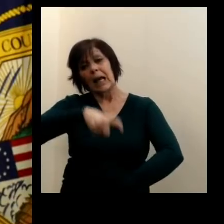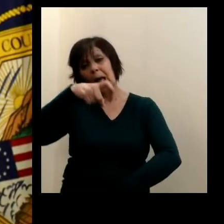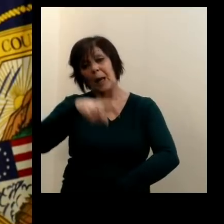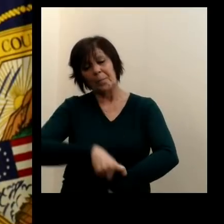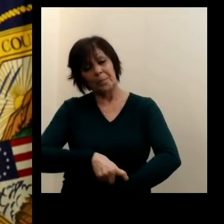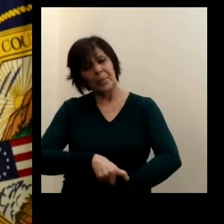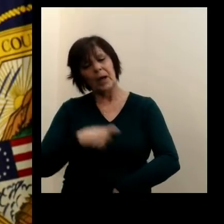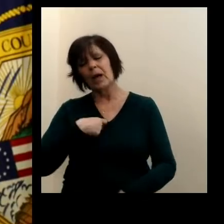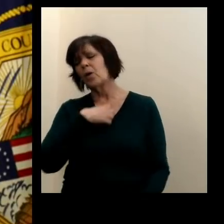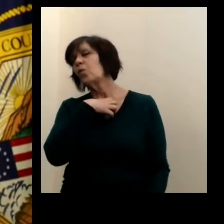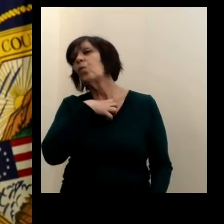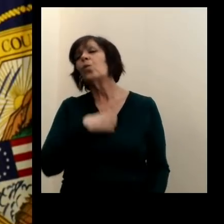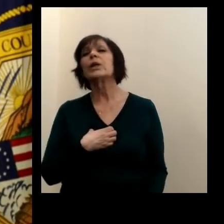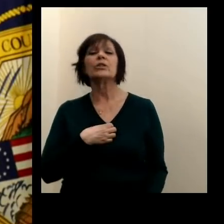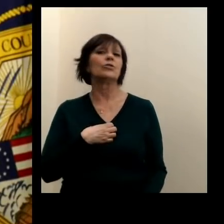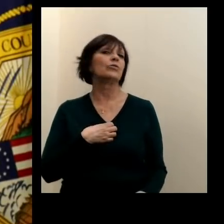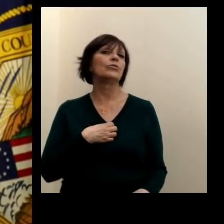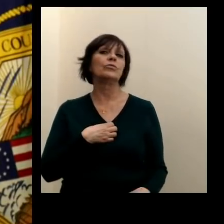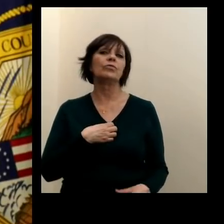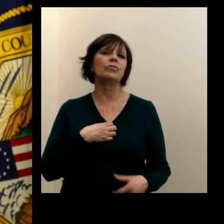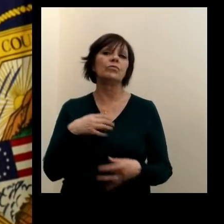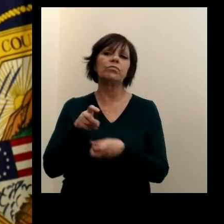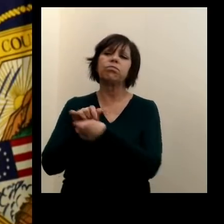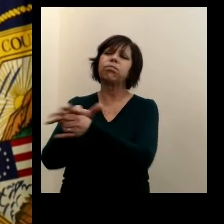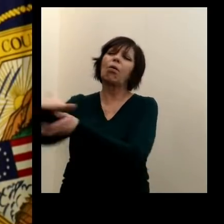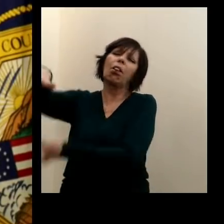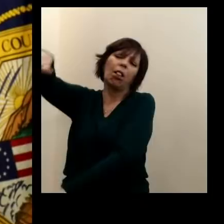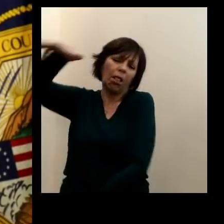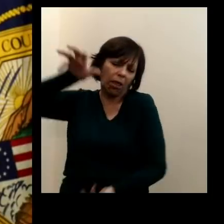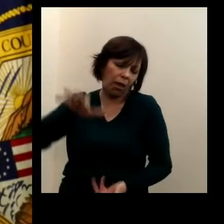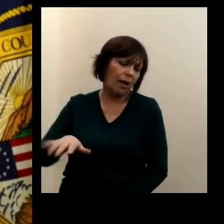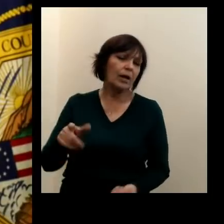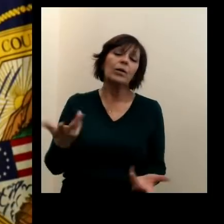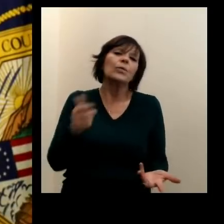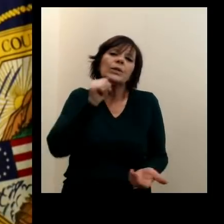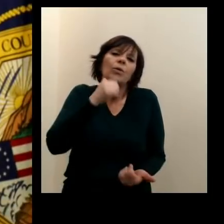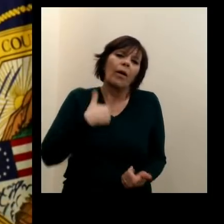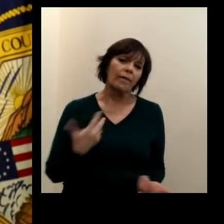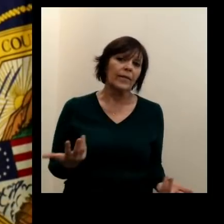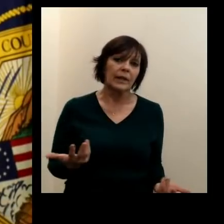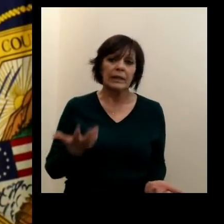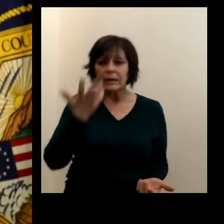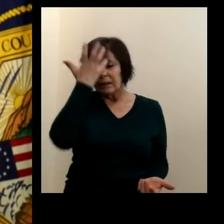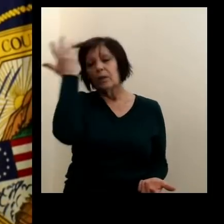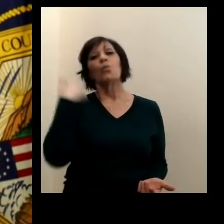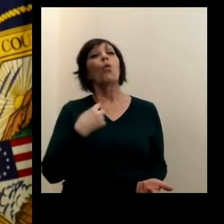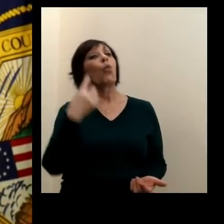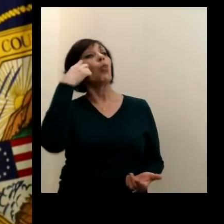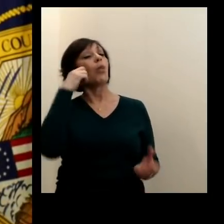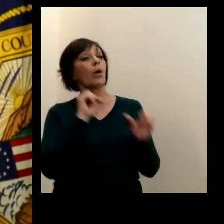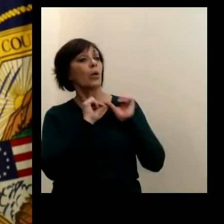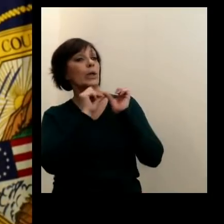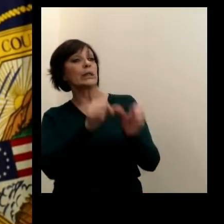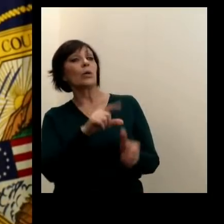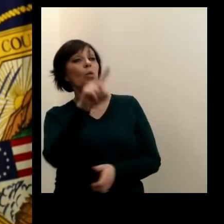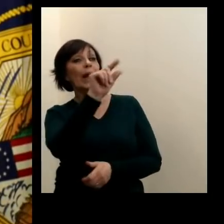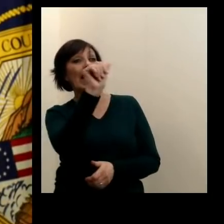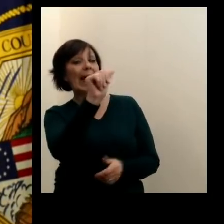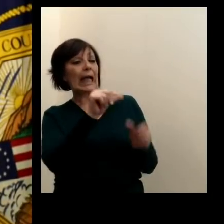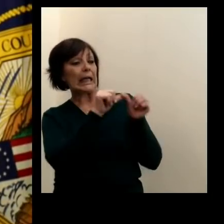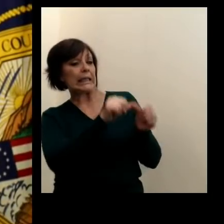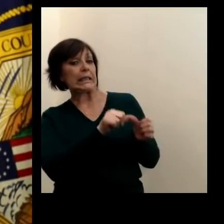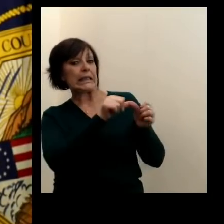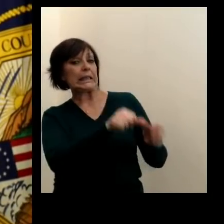We wish we had more time to prepare for 1B. We weren't given it. We thought we were going to continue to do the 1A category based